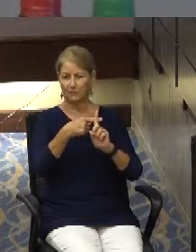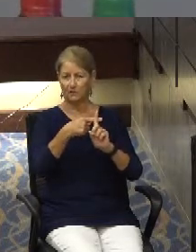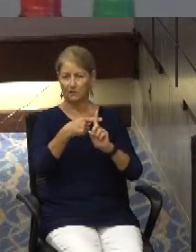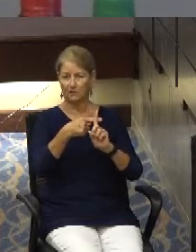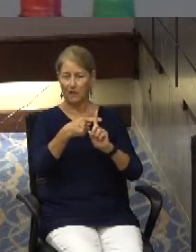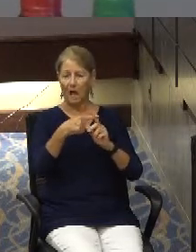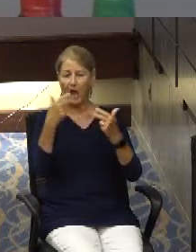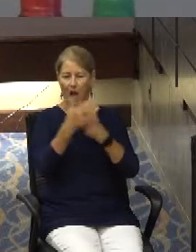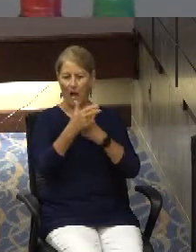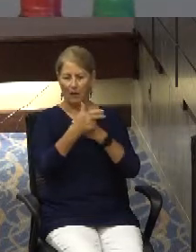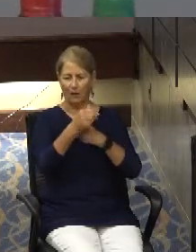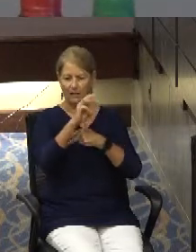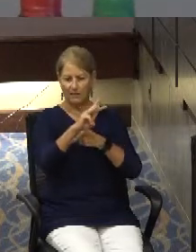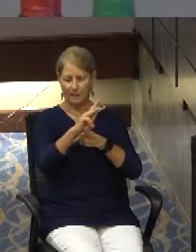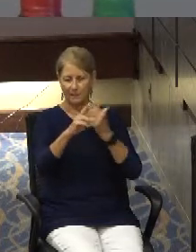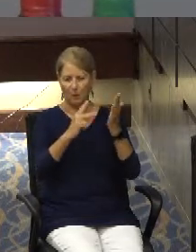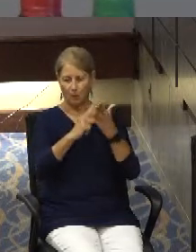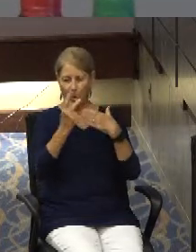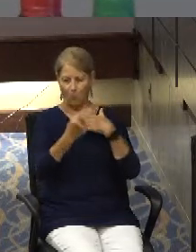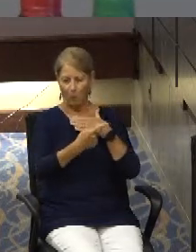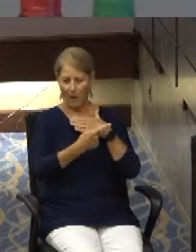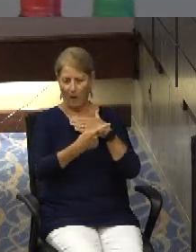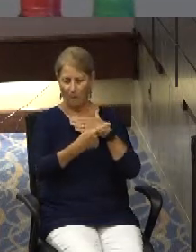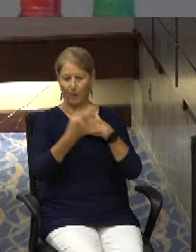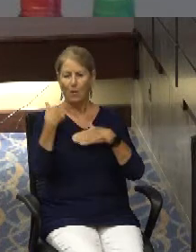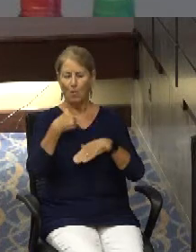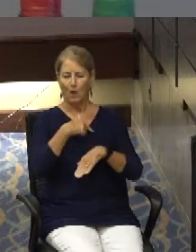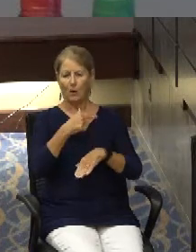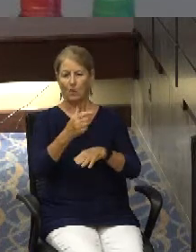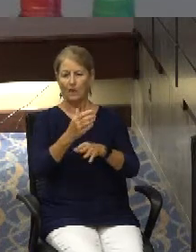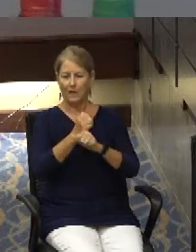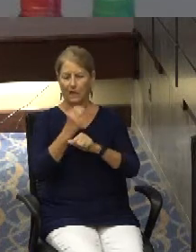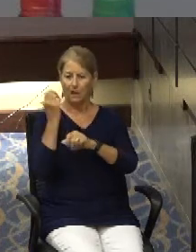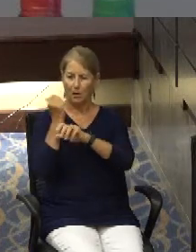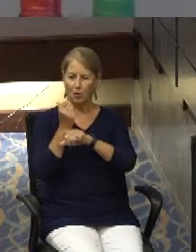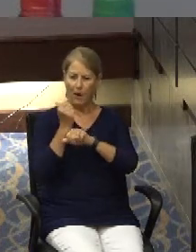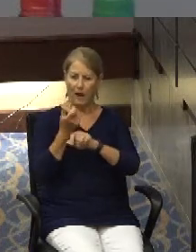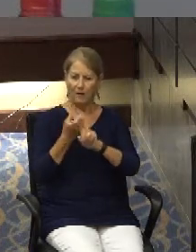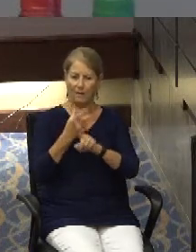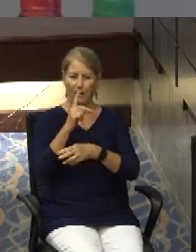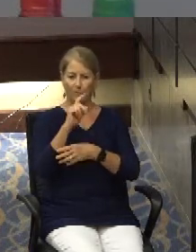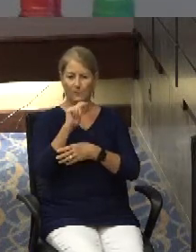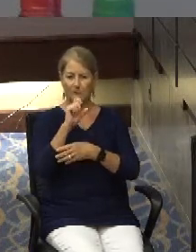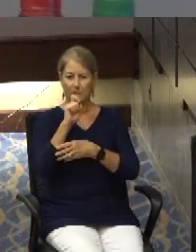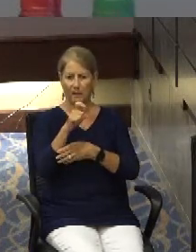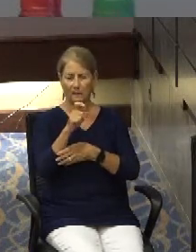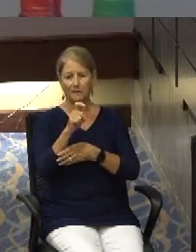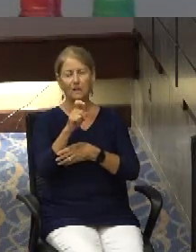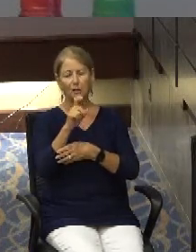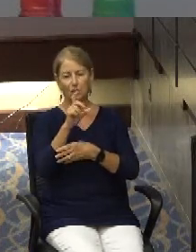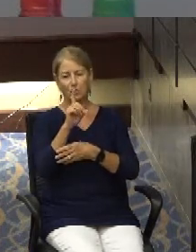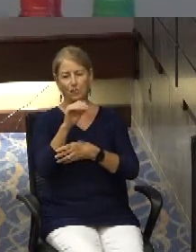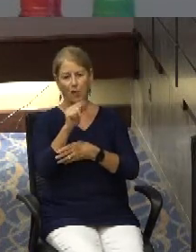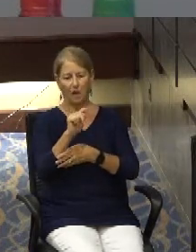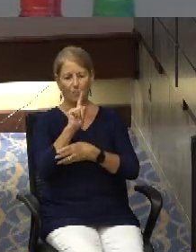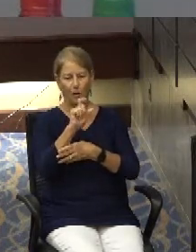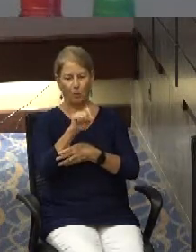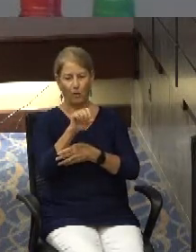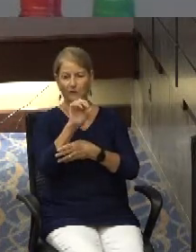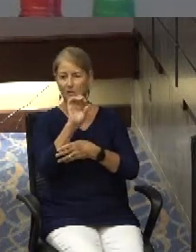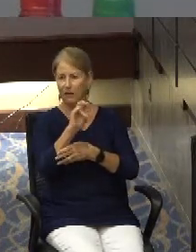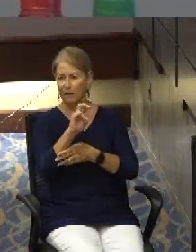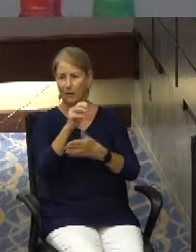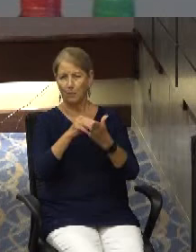highway safety improvement program, and we're getting a grant from TxDOT for 1.7 million. We match just